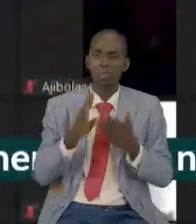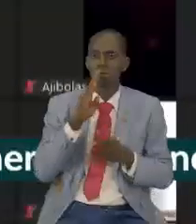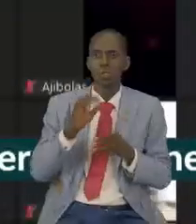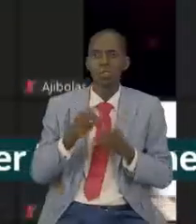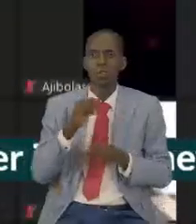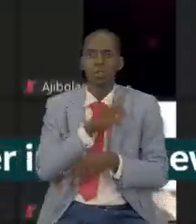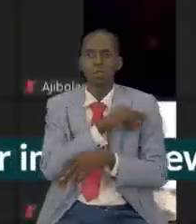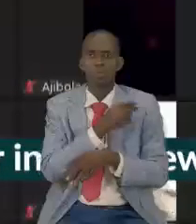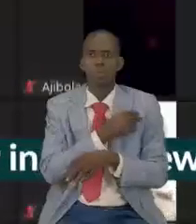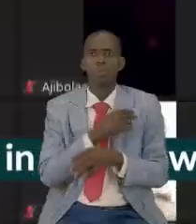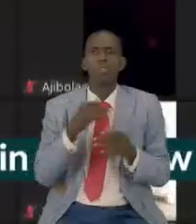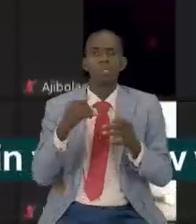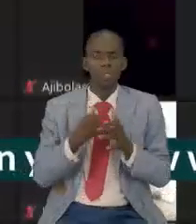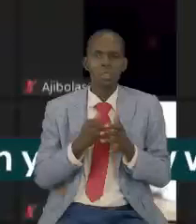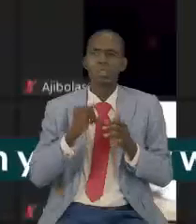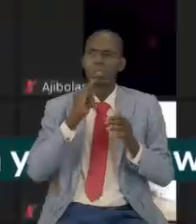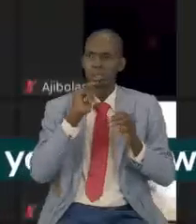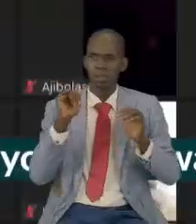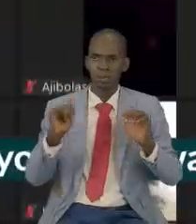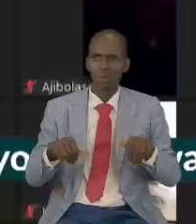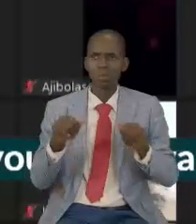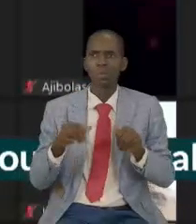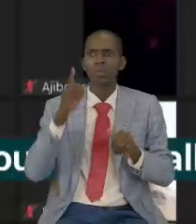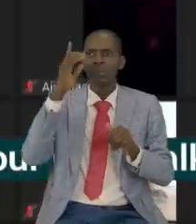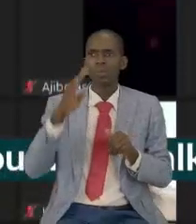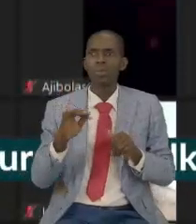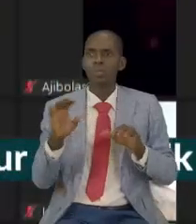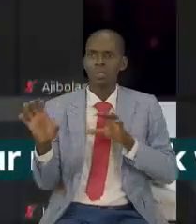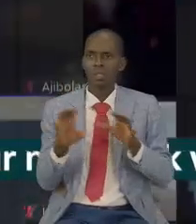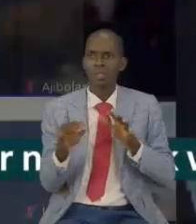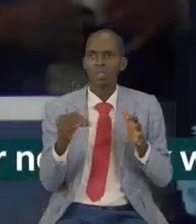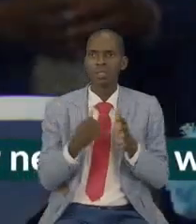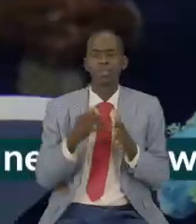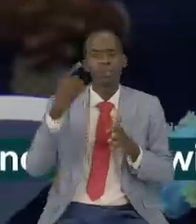done there now. How about by my left?